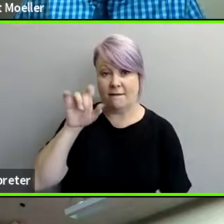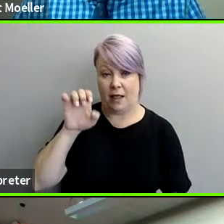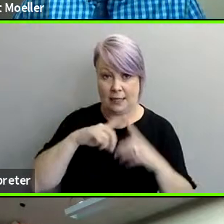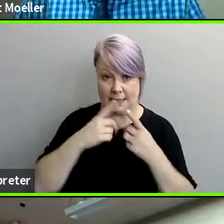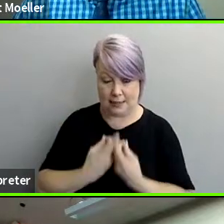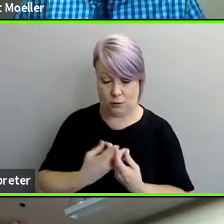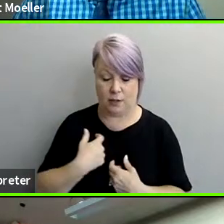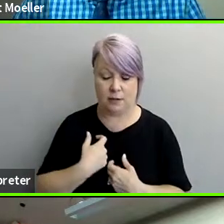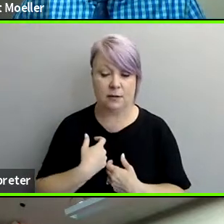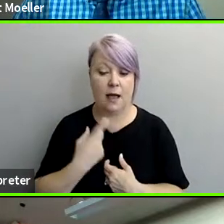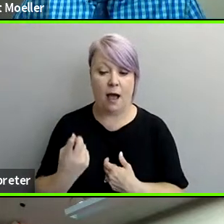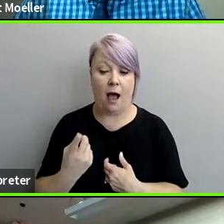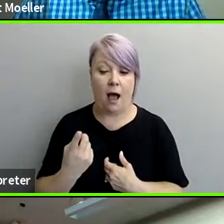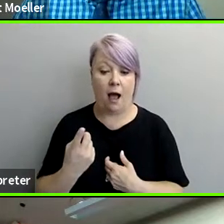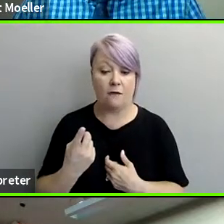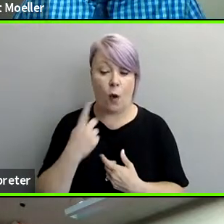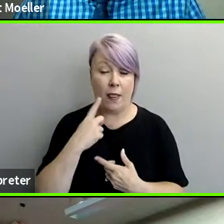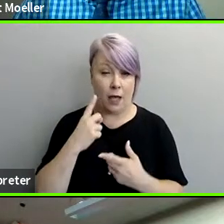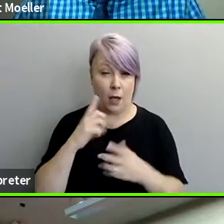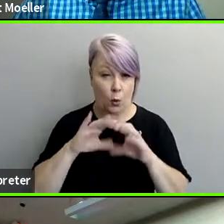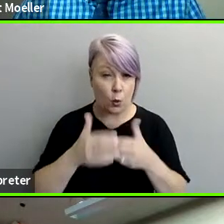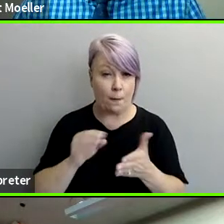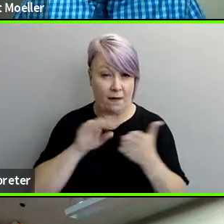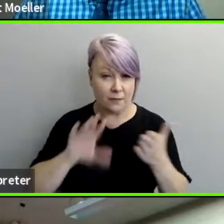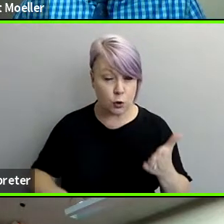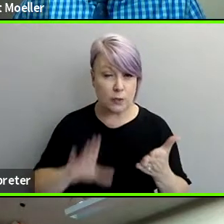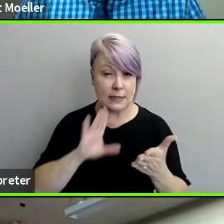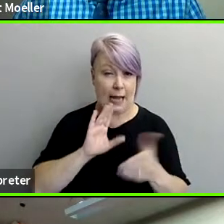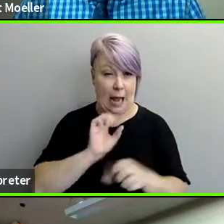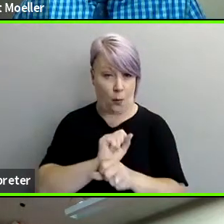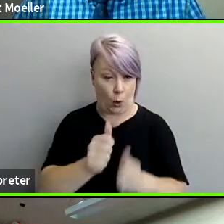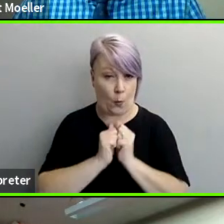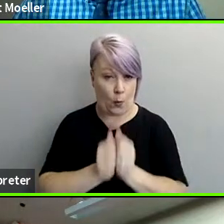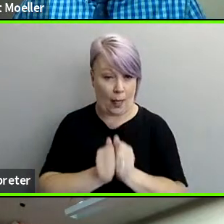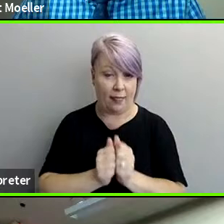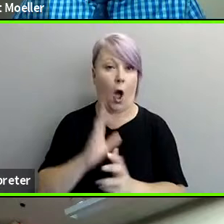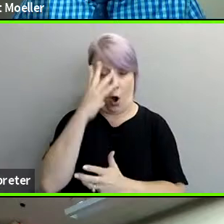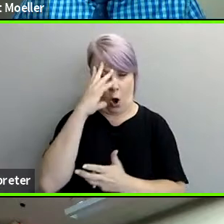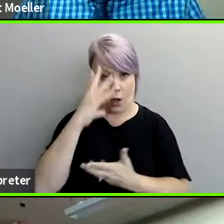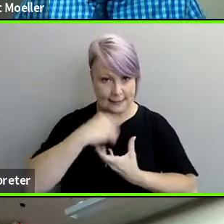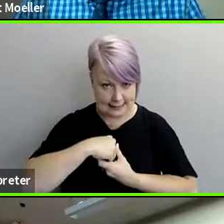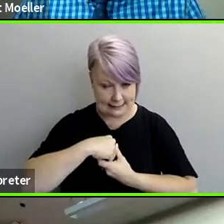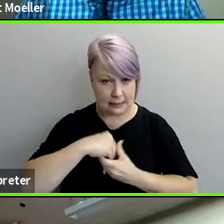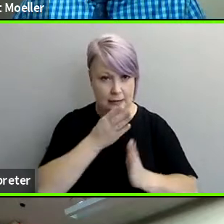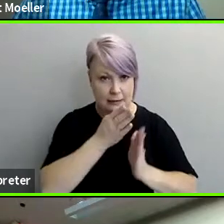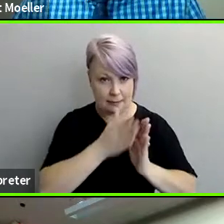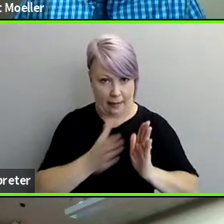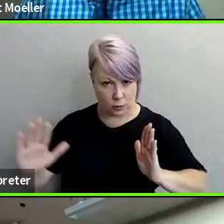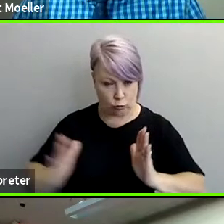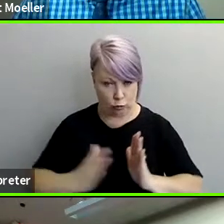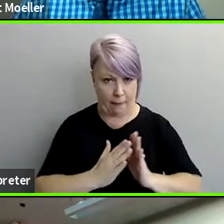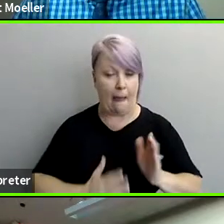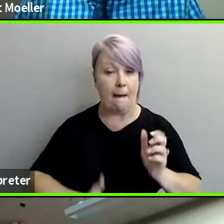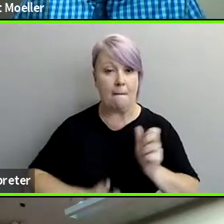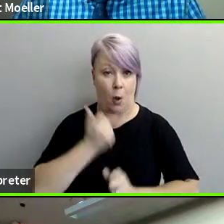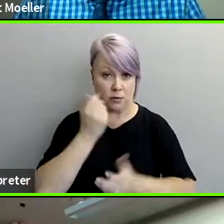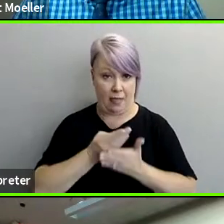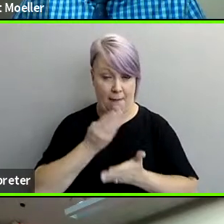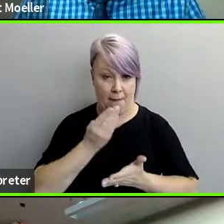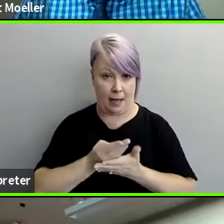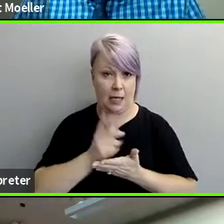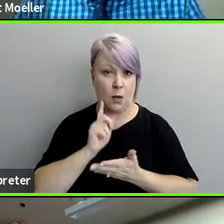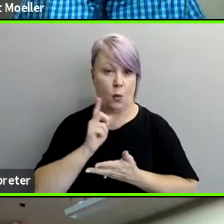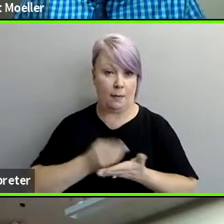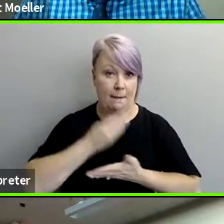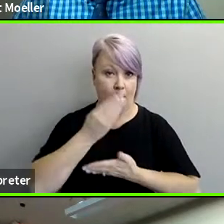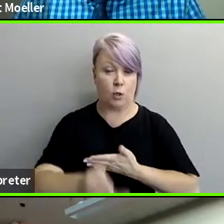The population of students I serve are on the autism spectrum, and the majority of my grant will be going to sensory